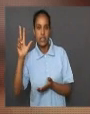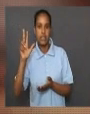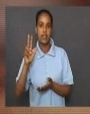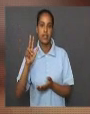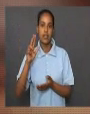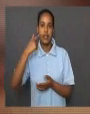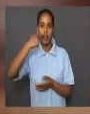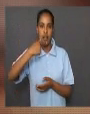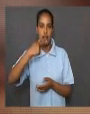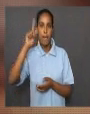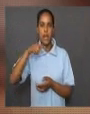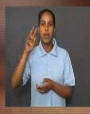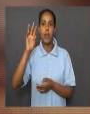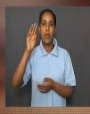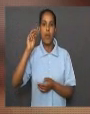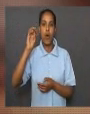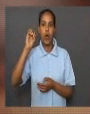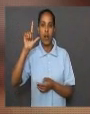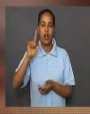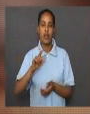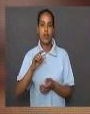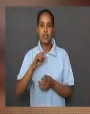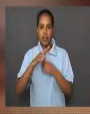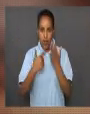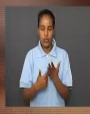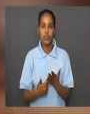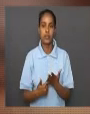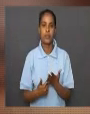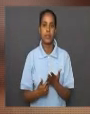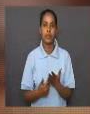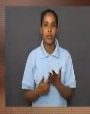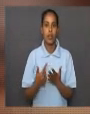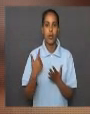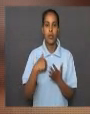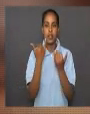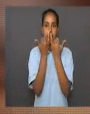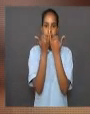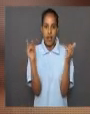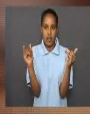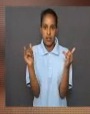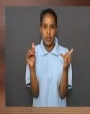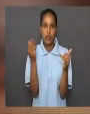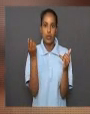58.443 grams per mole. Therefore, we divide